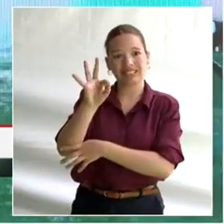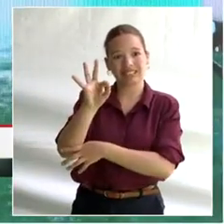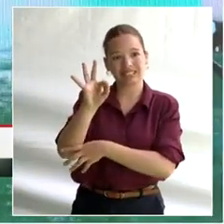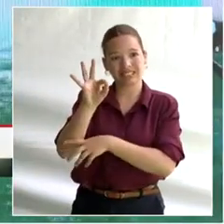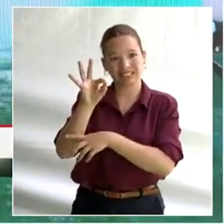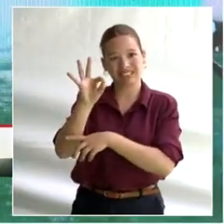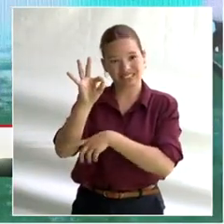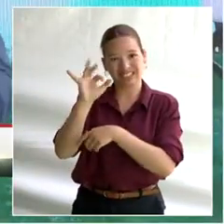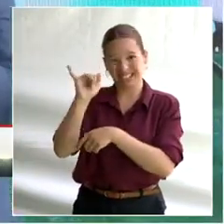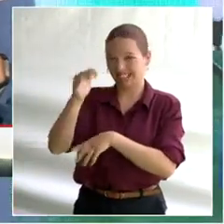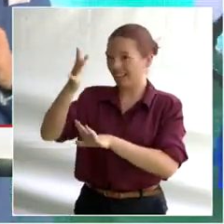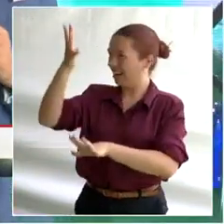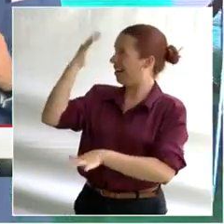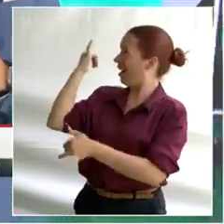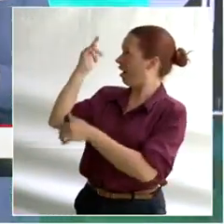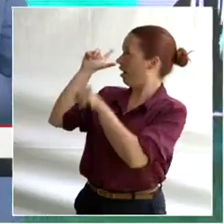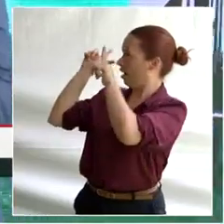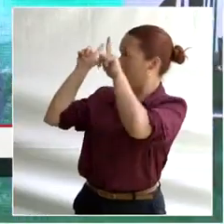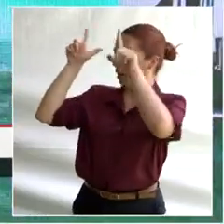and protect.